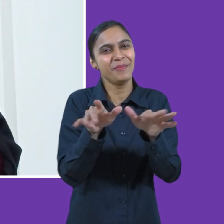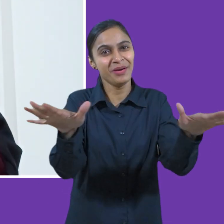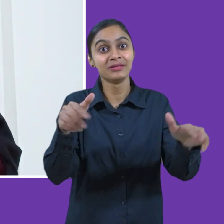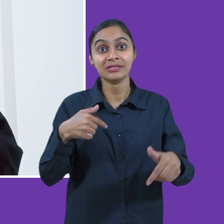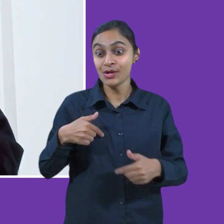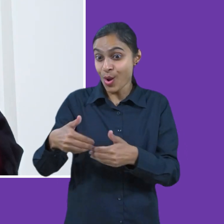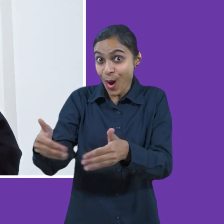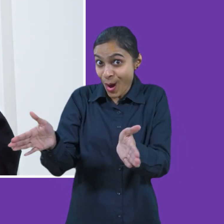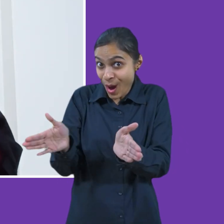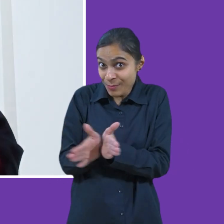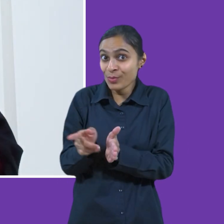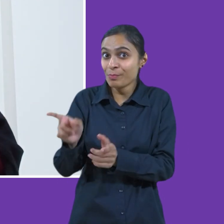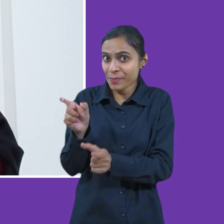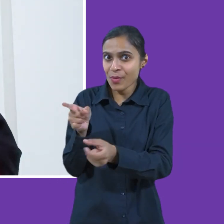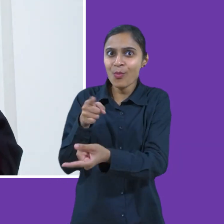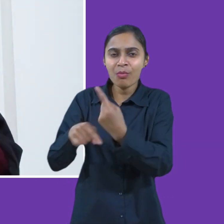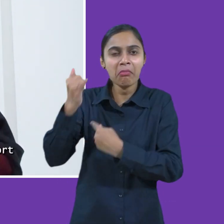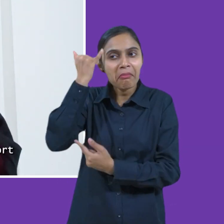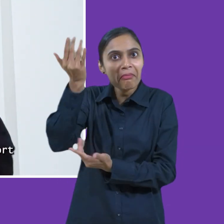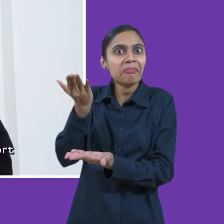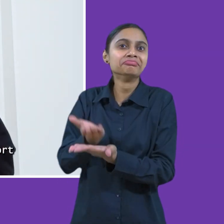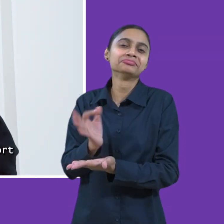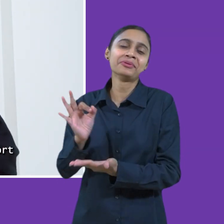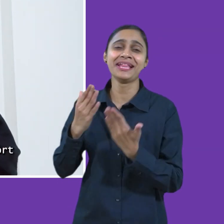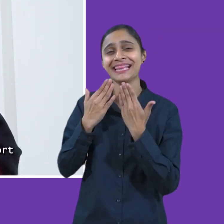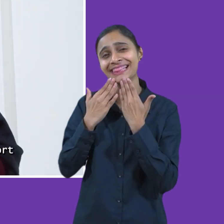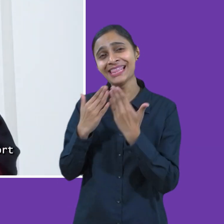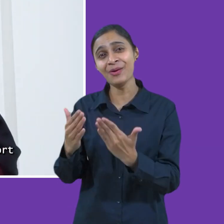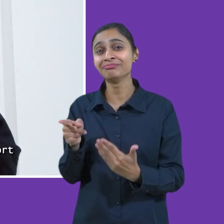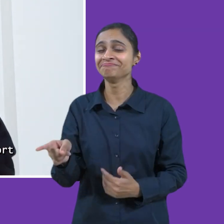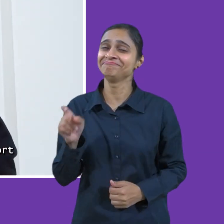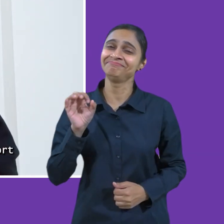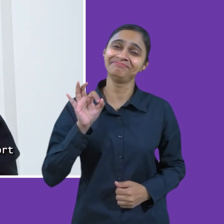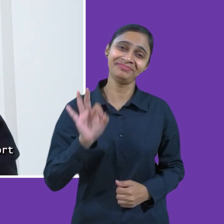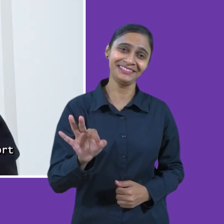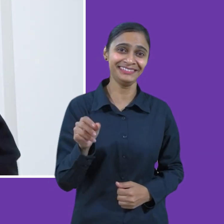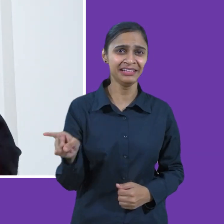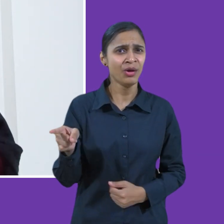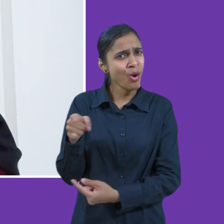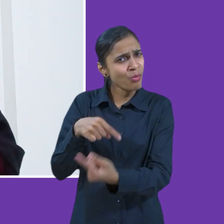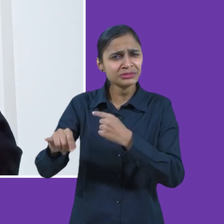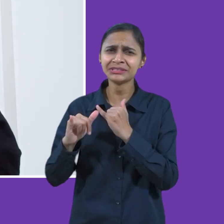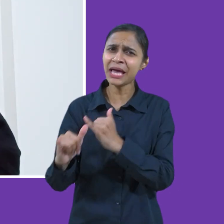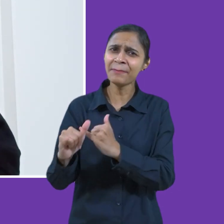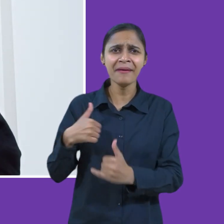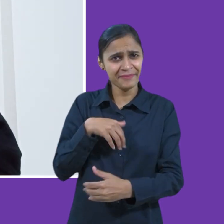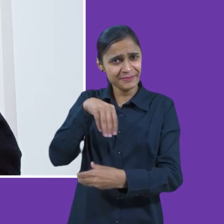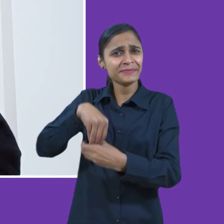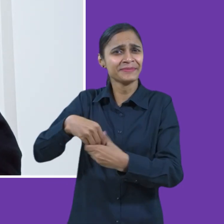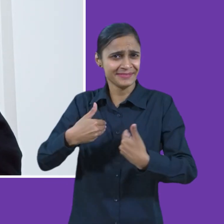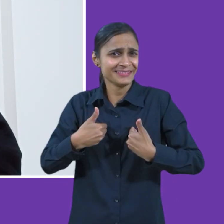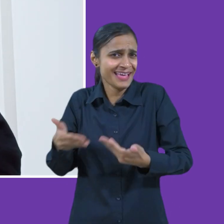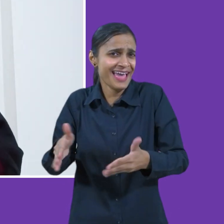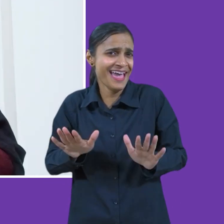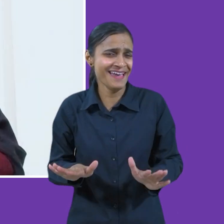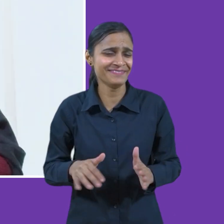just telling, this is just a way of promoting it, and I'm thankful to the members in my support network who actually have brought